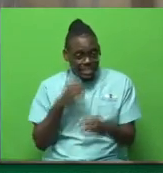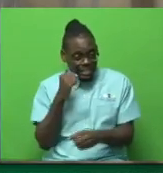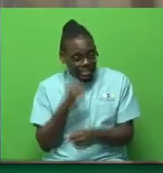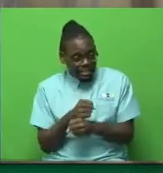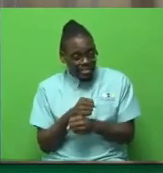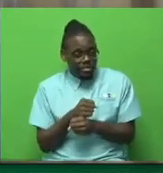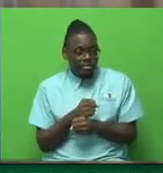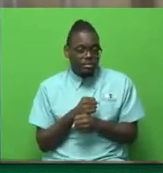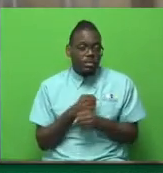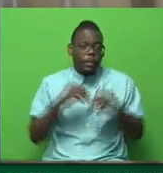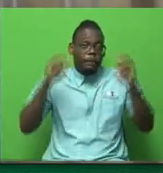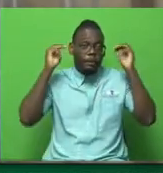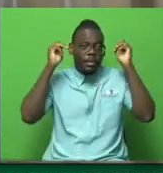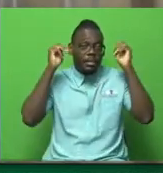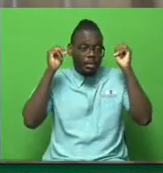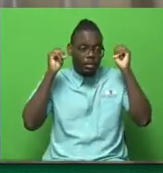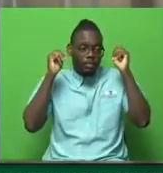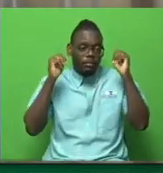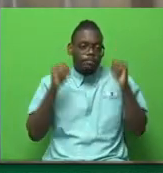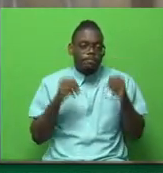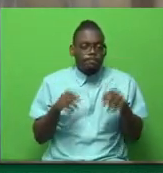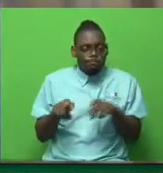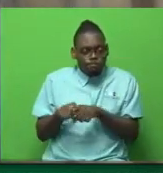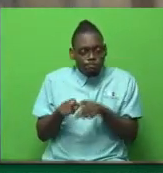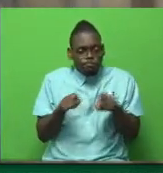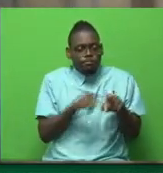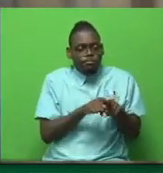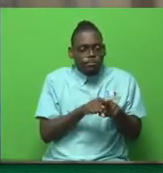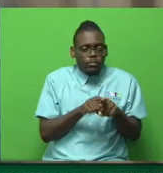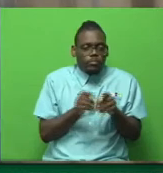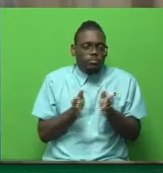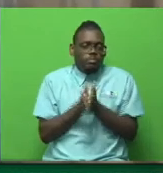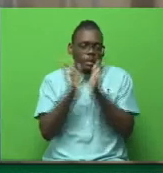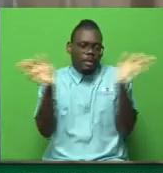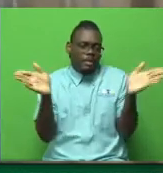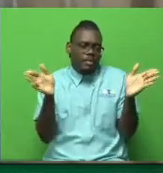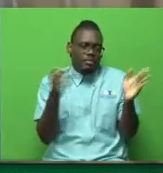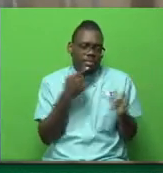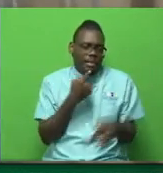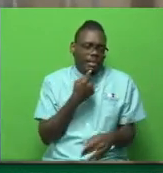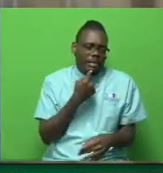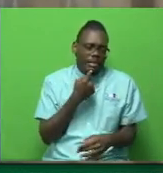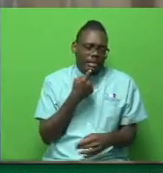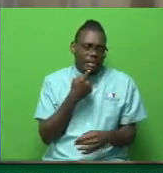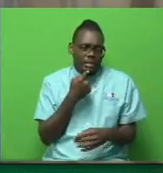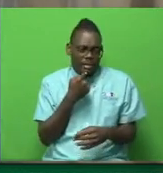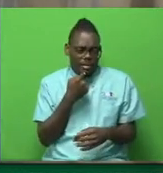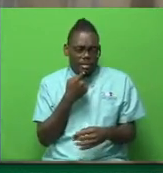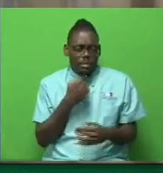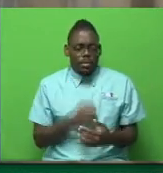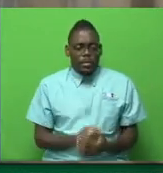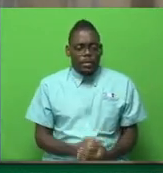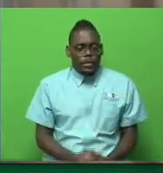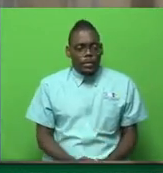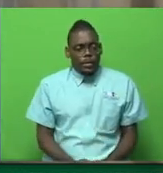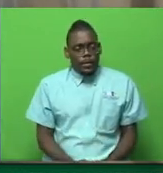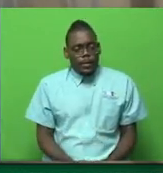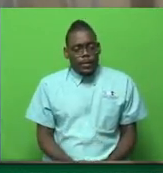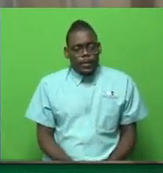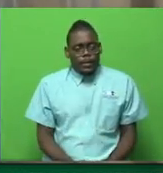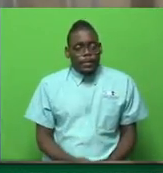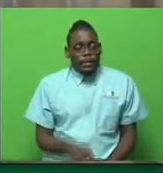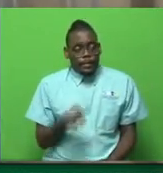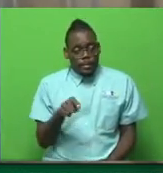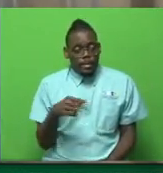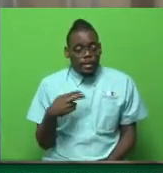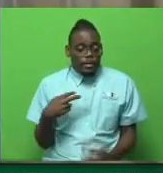Minister has also publicly stated the Minister of Finance studies has also publicly stated that he has received over